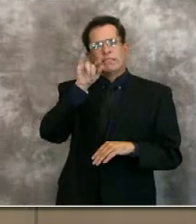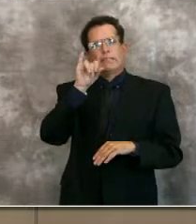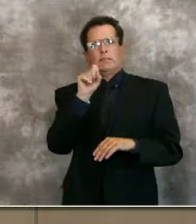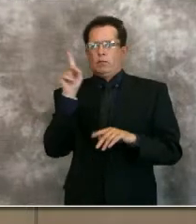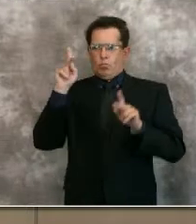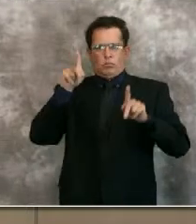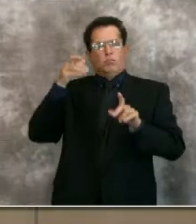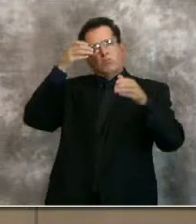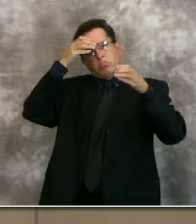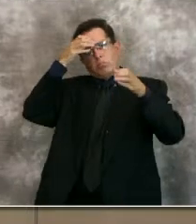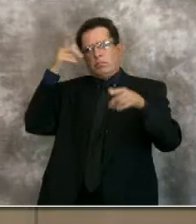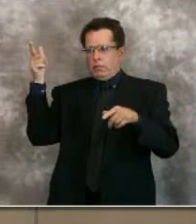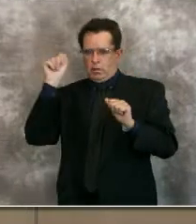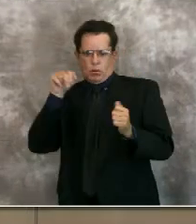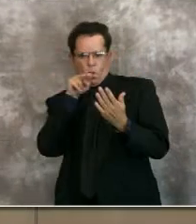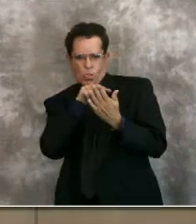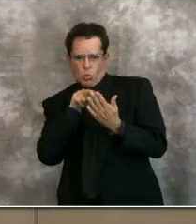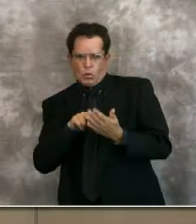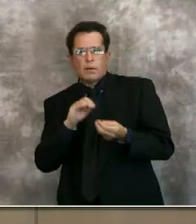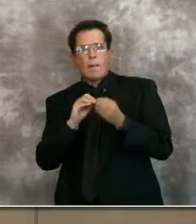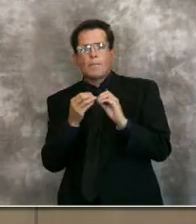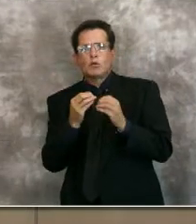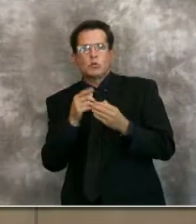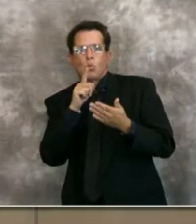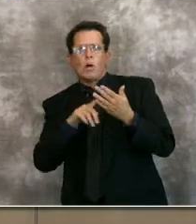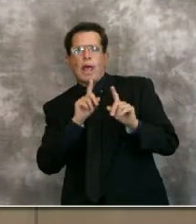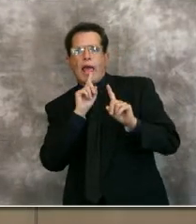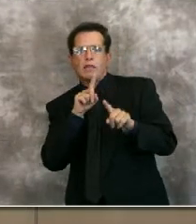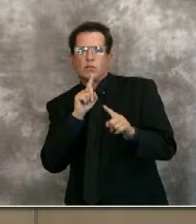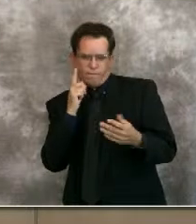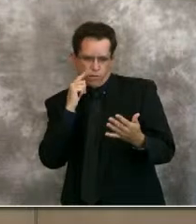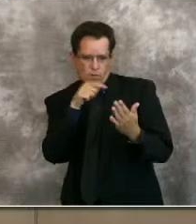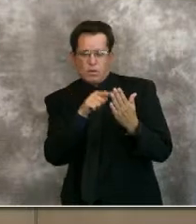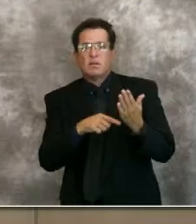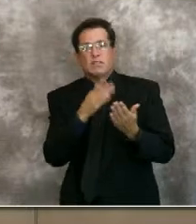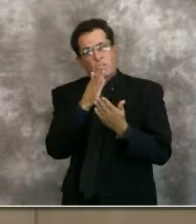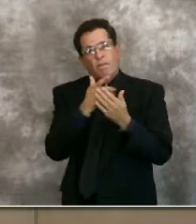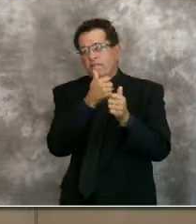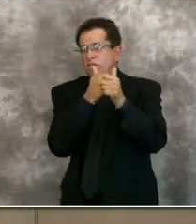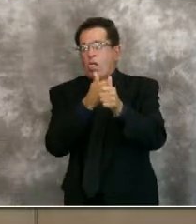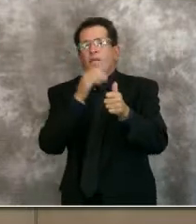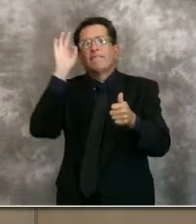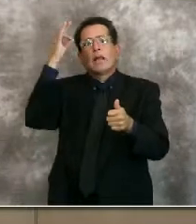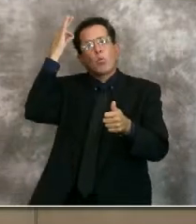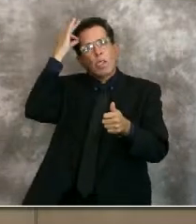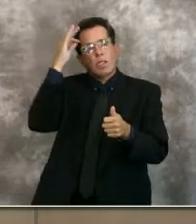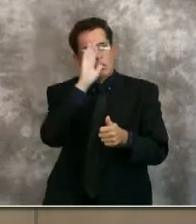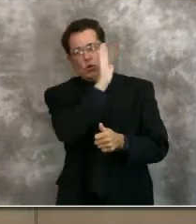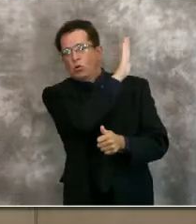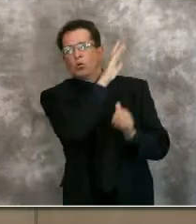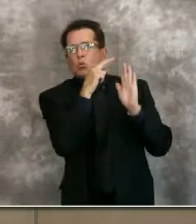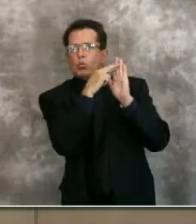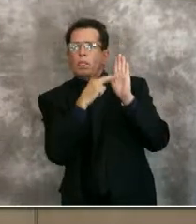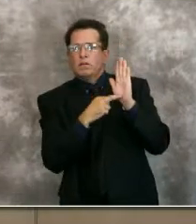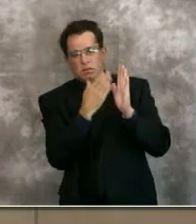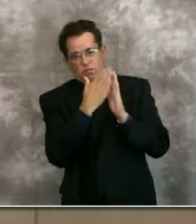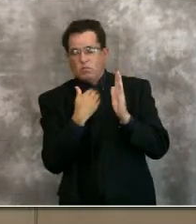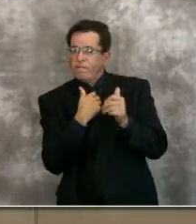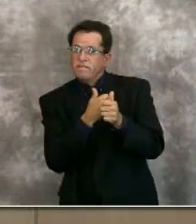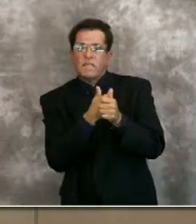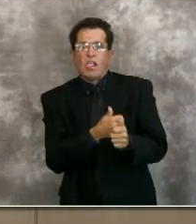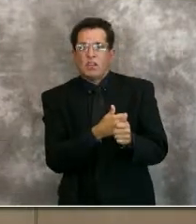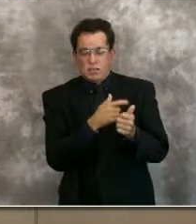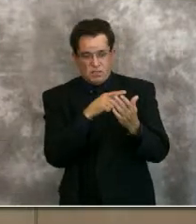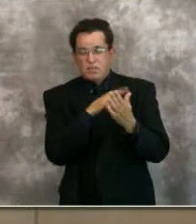these various metrics could be. Some of these metrics are related to the federal gating criteria, and